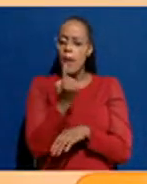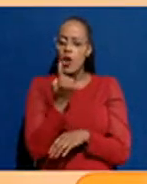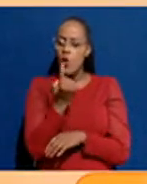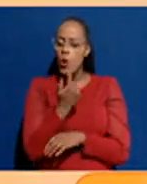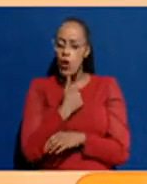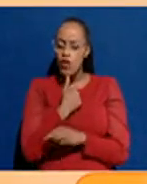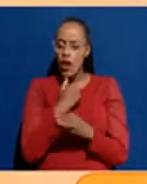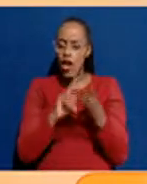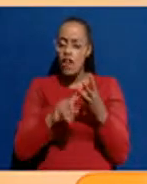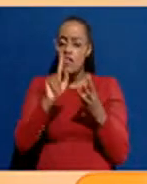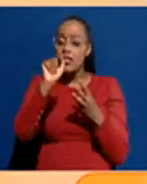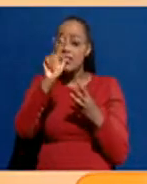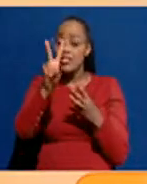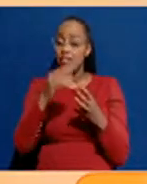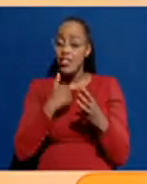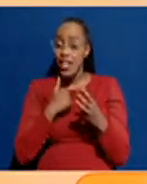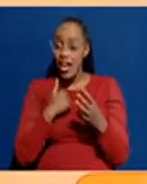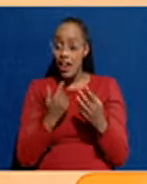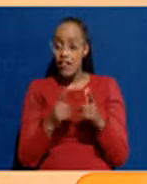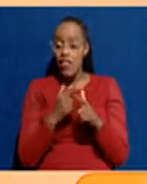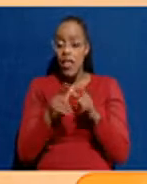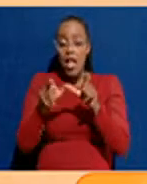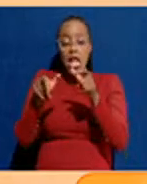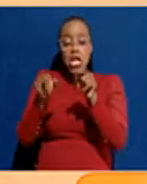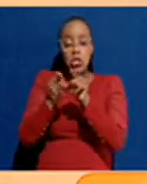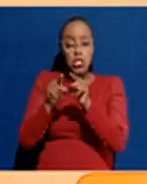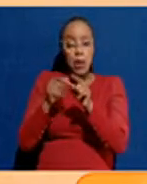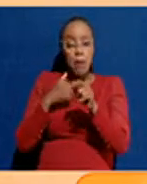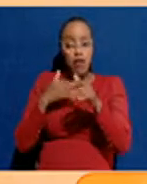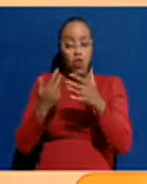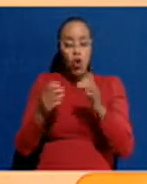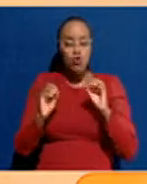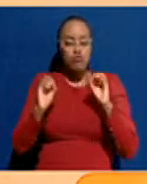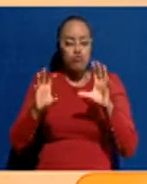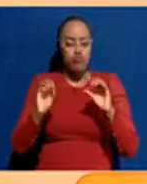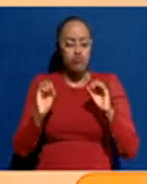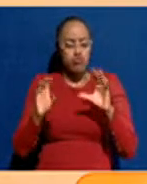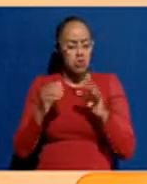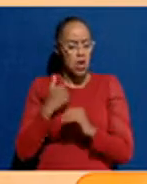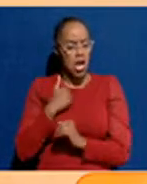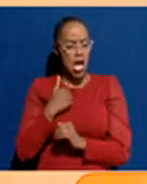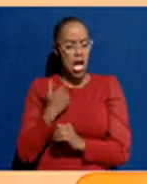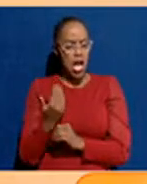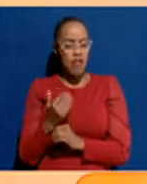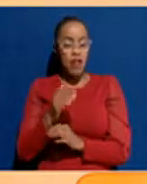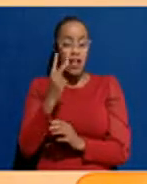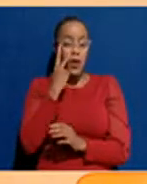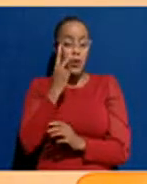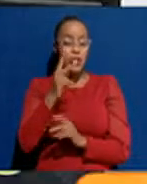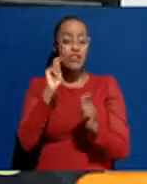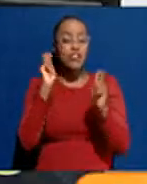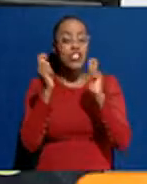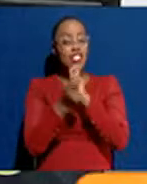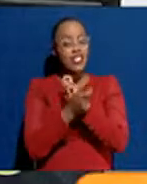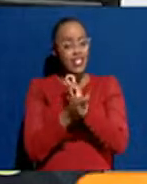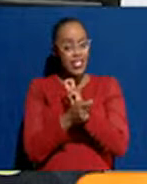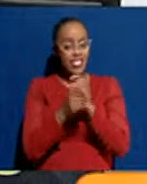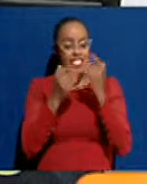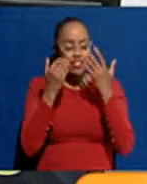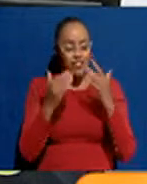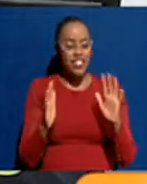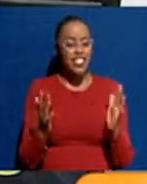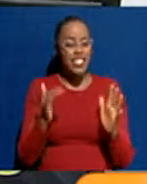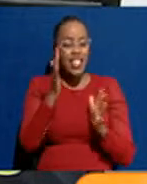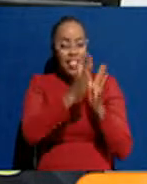a television, and maybe a radio, or is it a woofer, a buffer, whatever it is? Now you've changed the dynamics a bit. Mm-hmm.